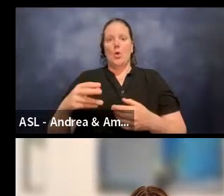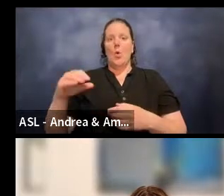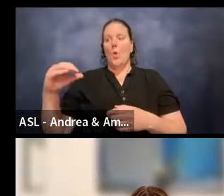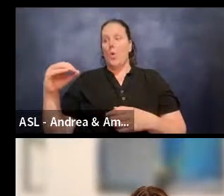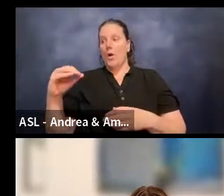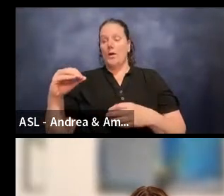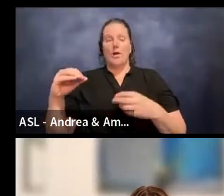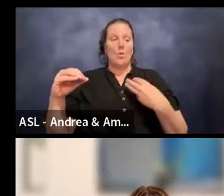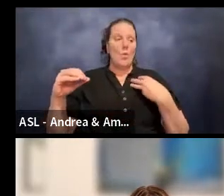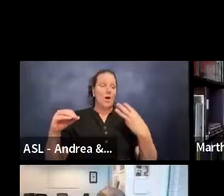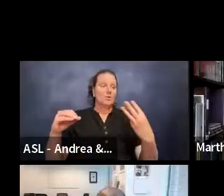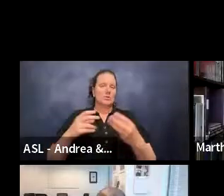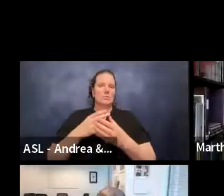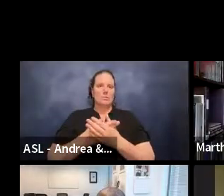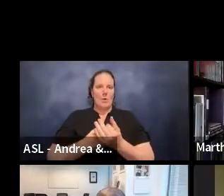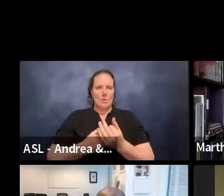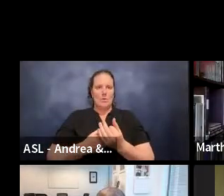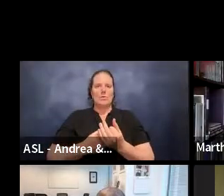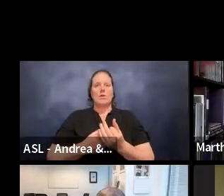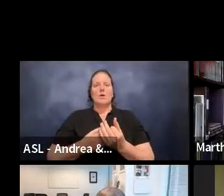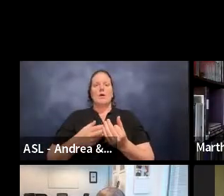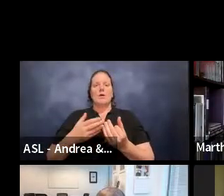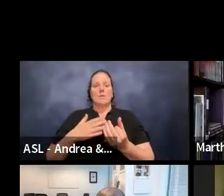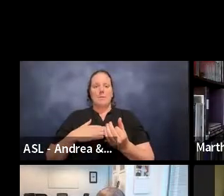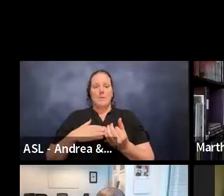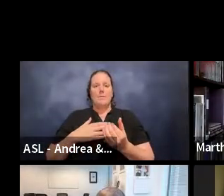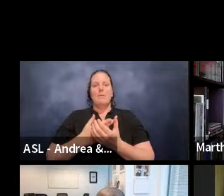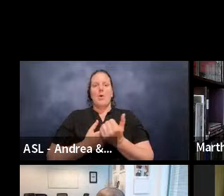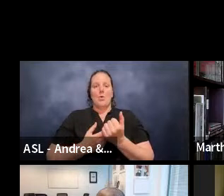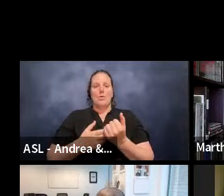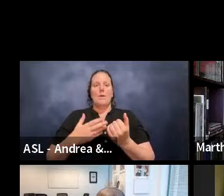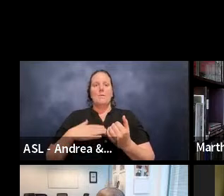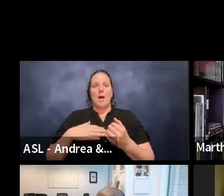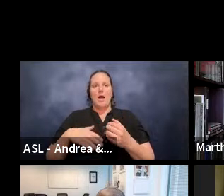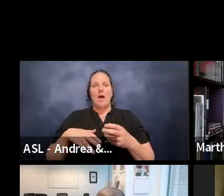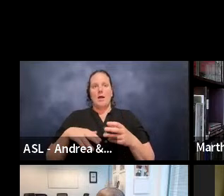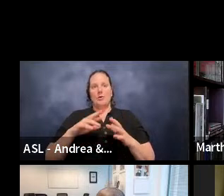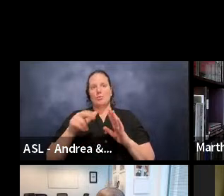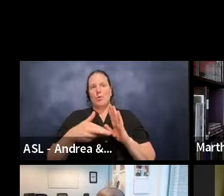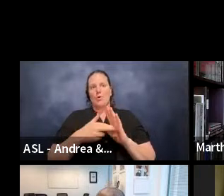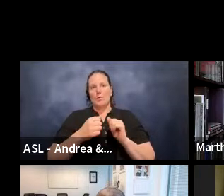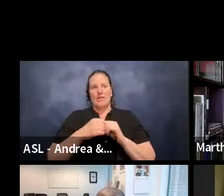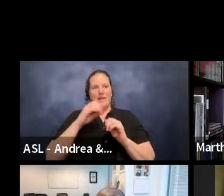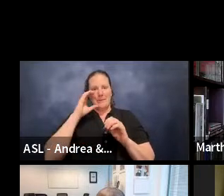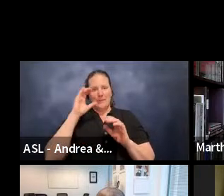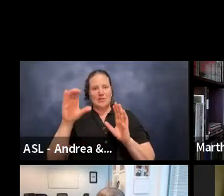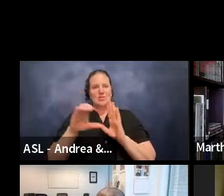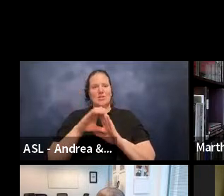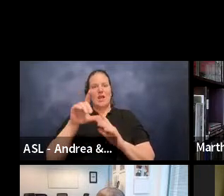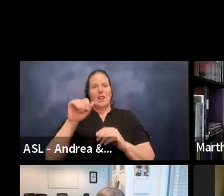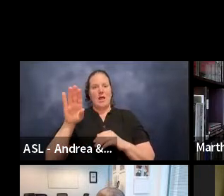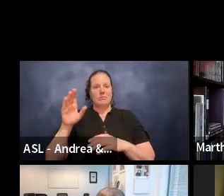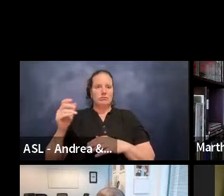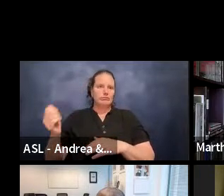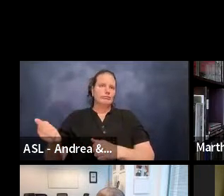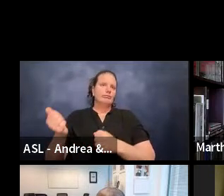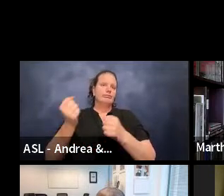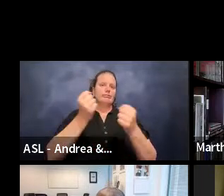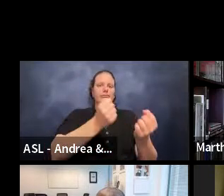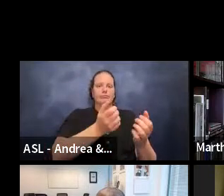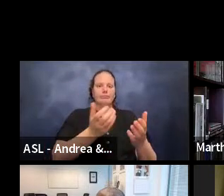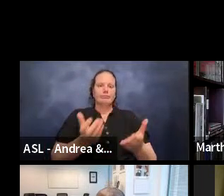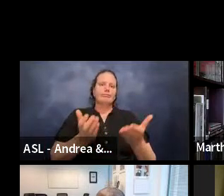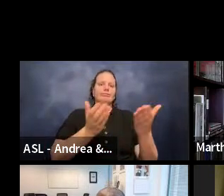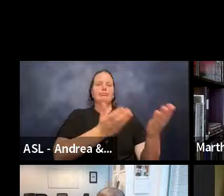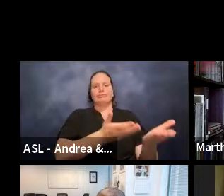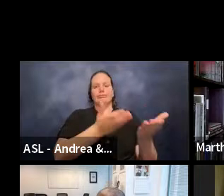Washington. My role over imaging and lab means that we also have to transport a lot of lab samples, a lot